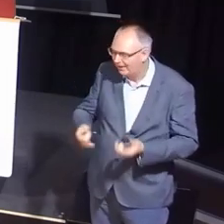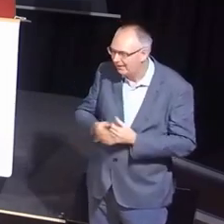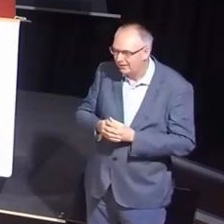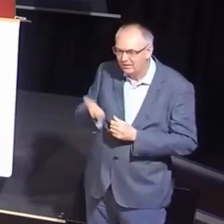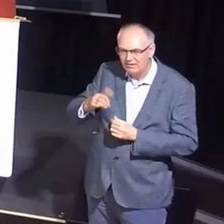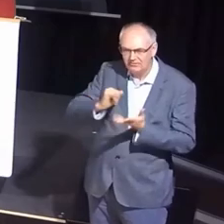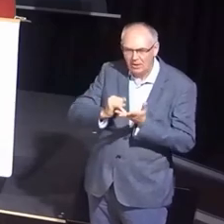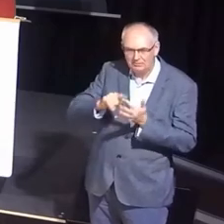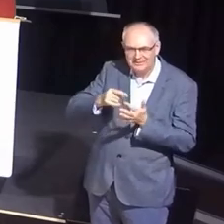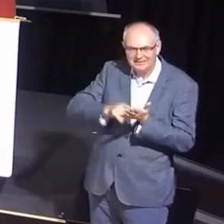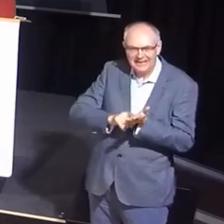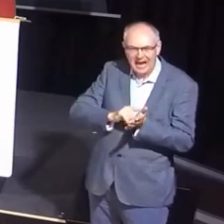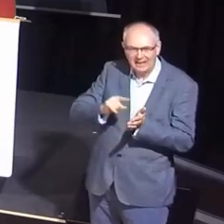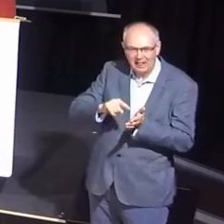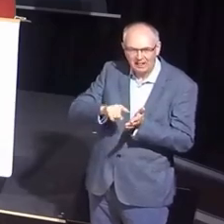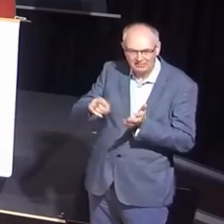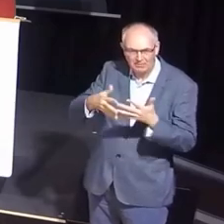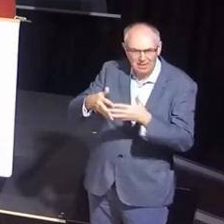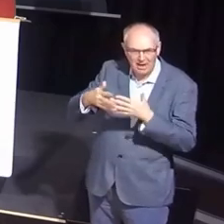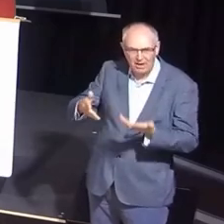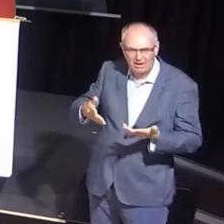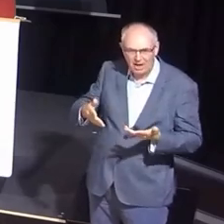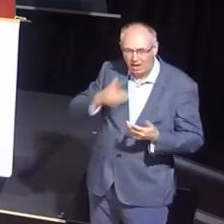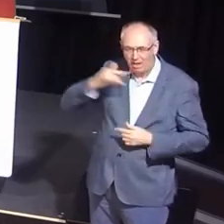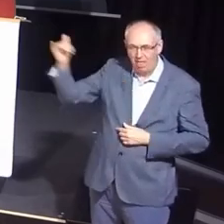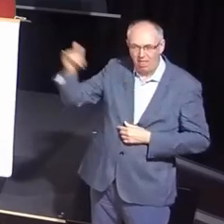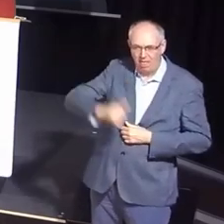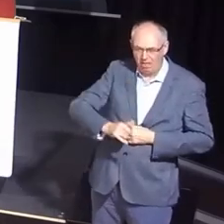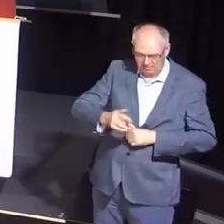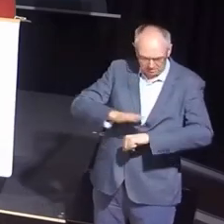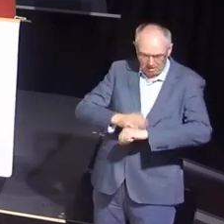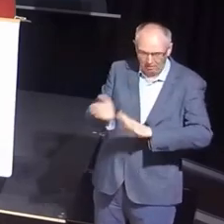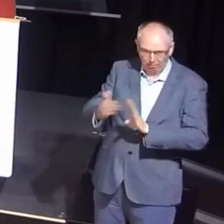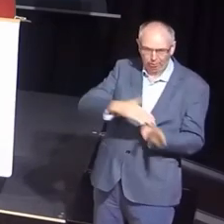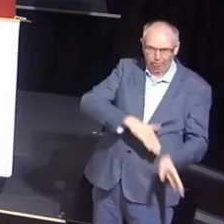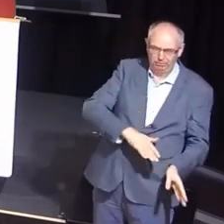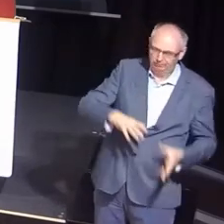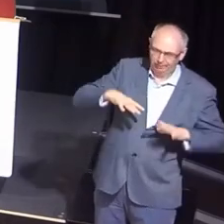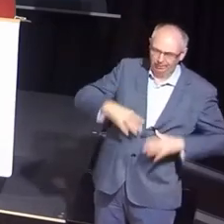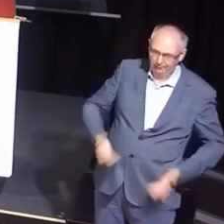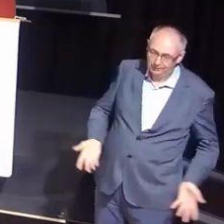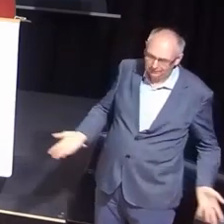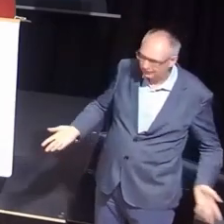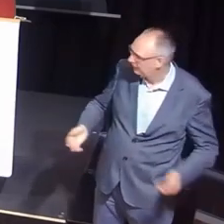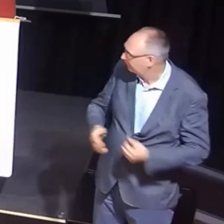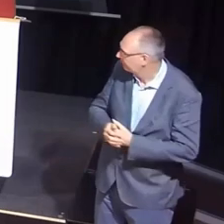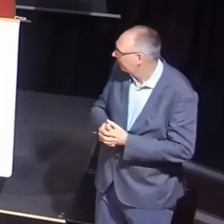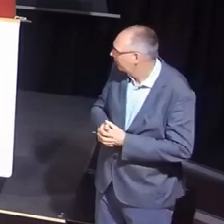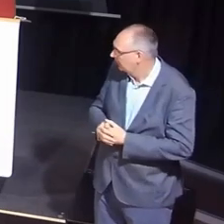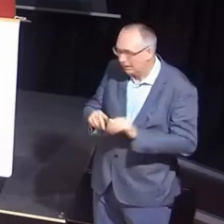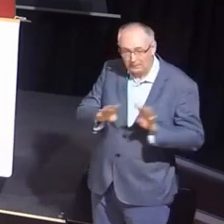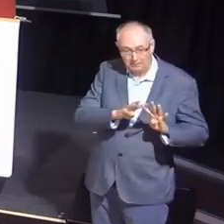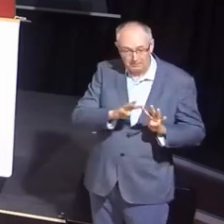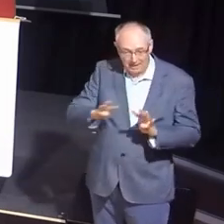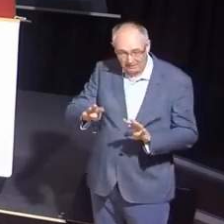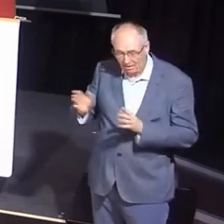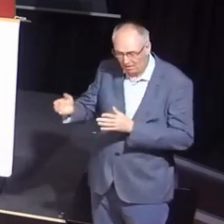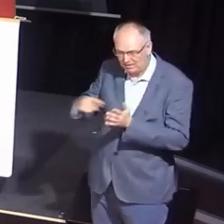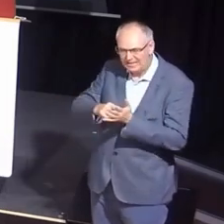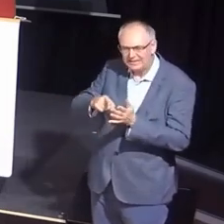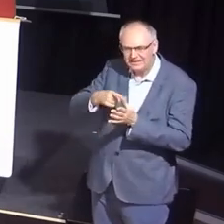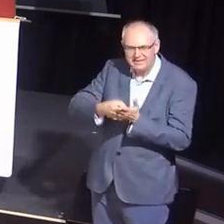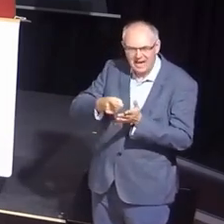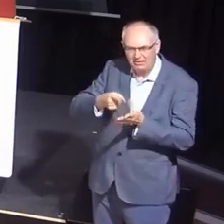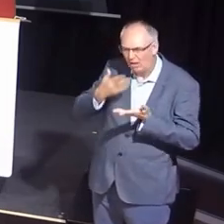Seattle. Jet lag is painful, but here we are. So a little bit about our panel, which I know Tara gave us a little bit of an